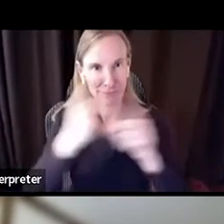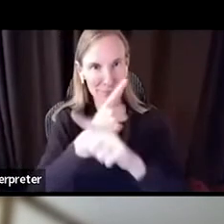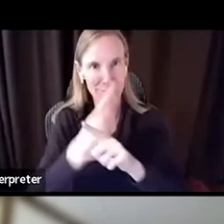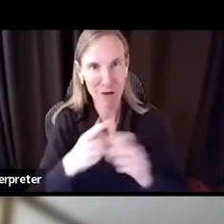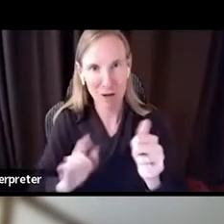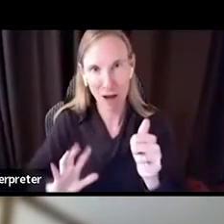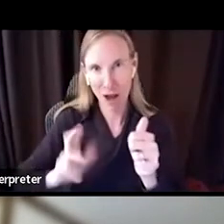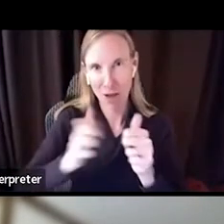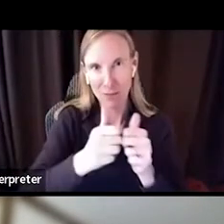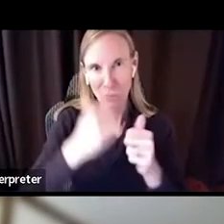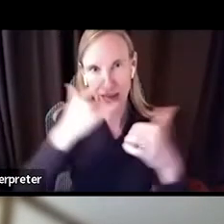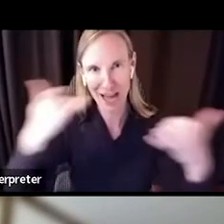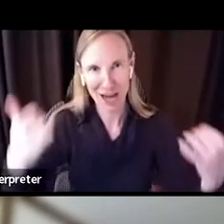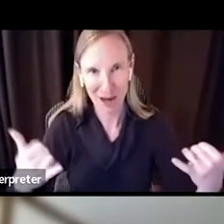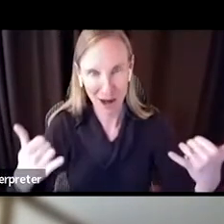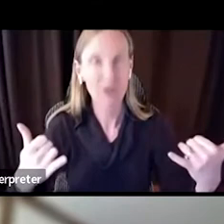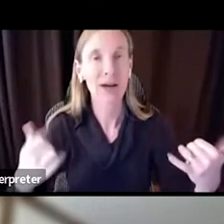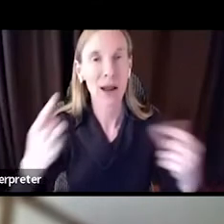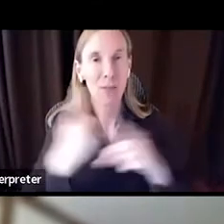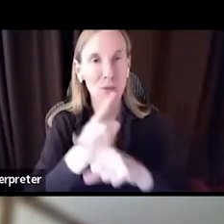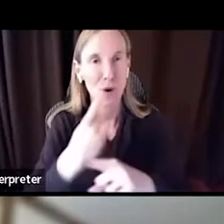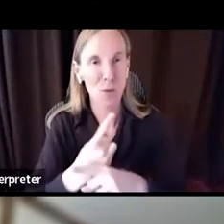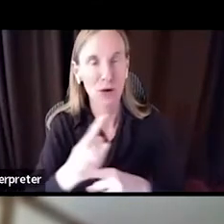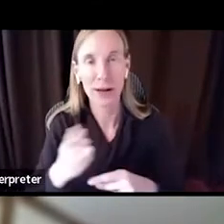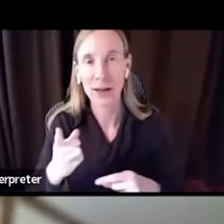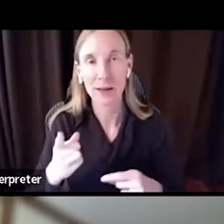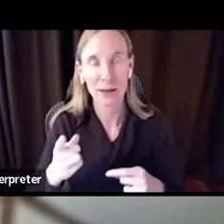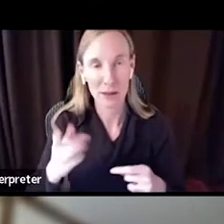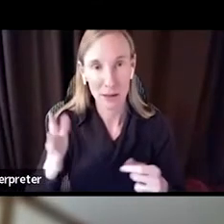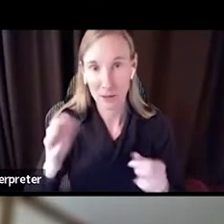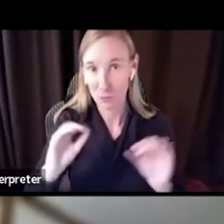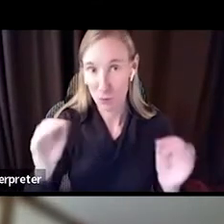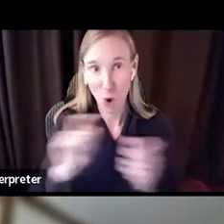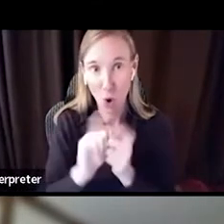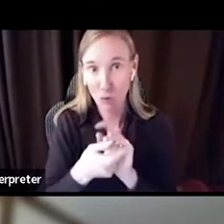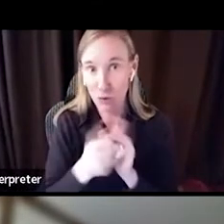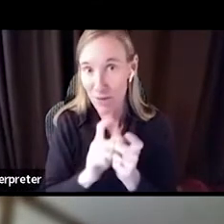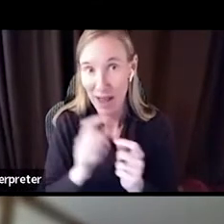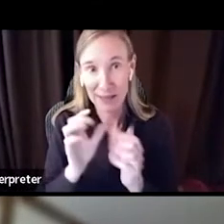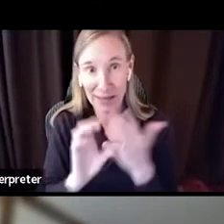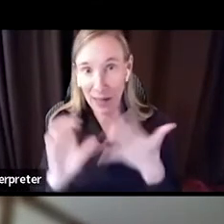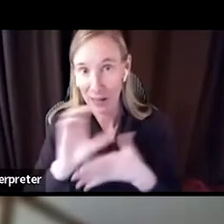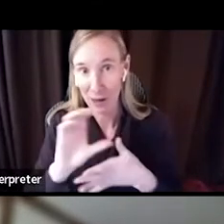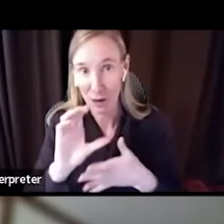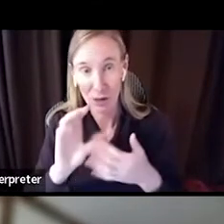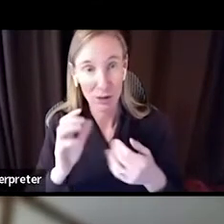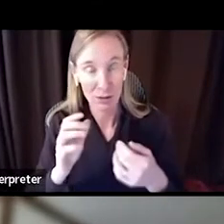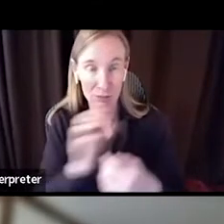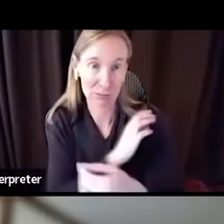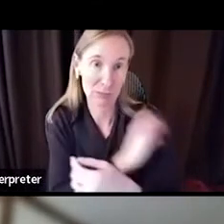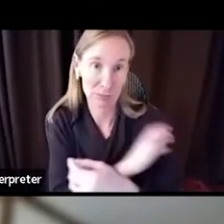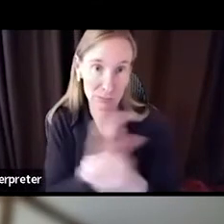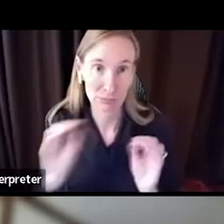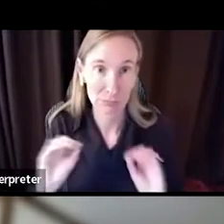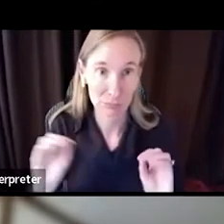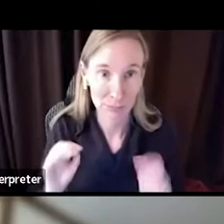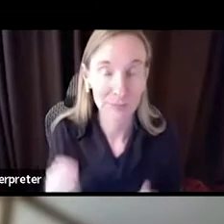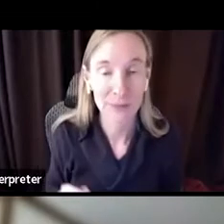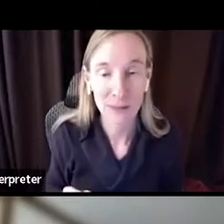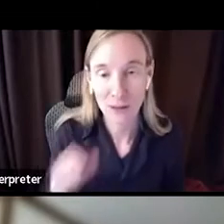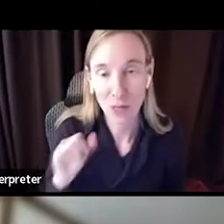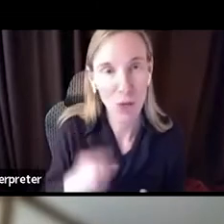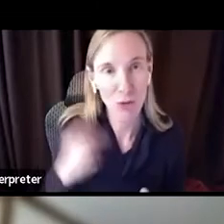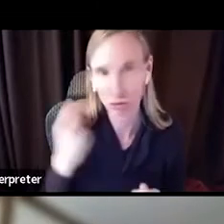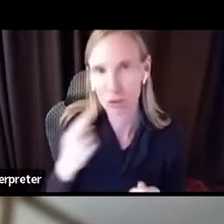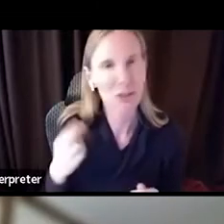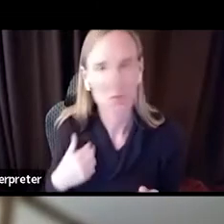and appropriate, and there weren't recommendations for revising that clinical criteria. So for all of those reasons, I'm comfortable saying,